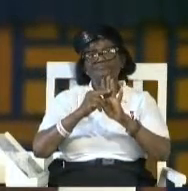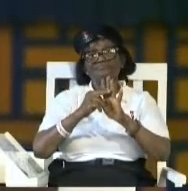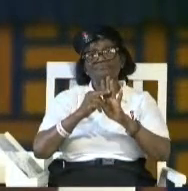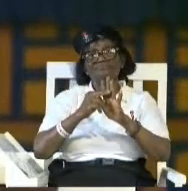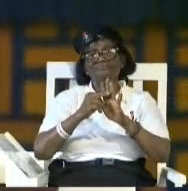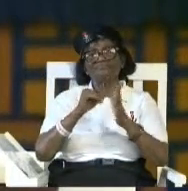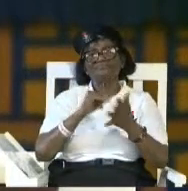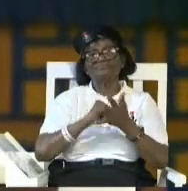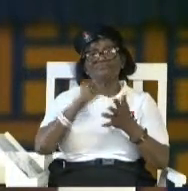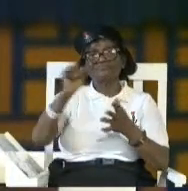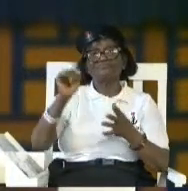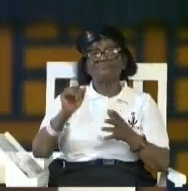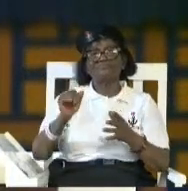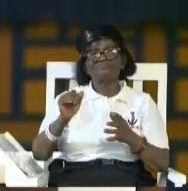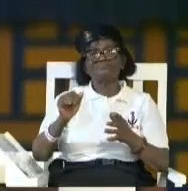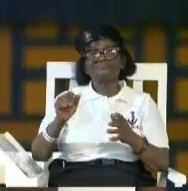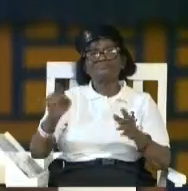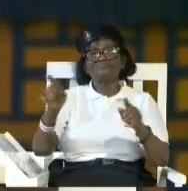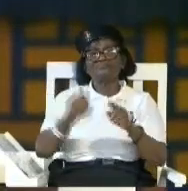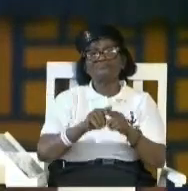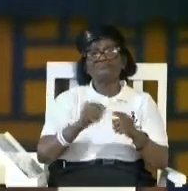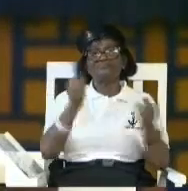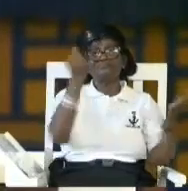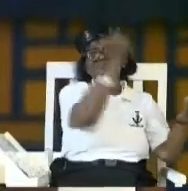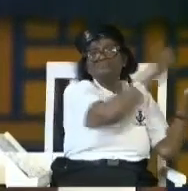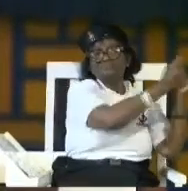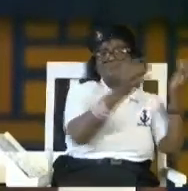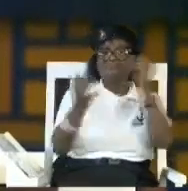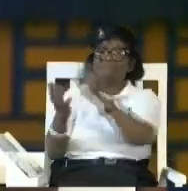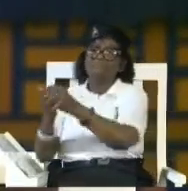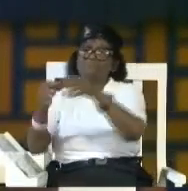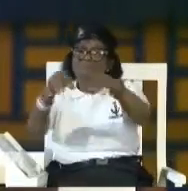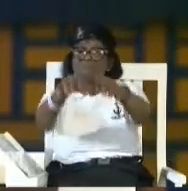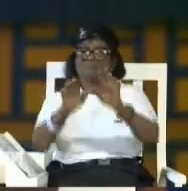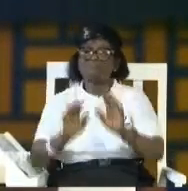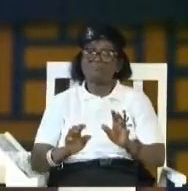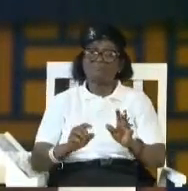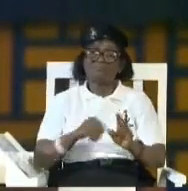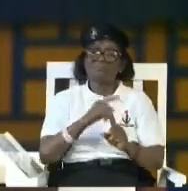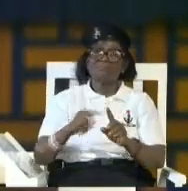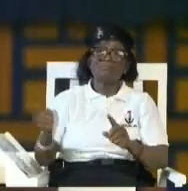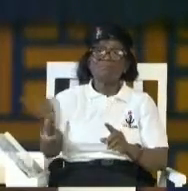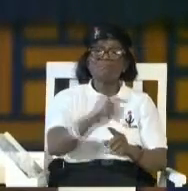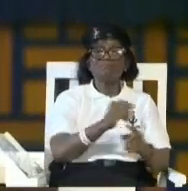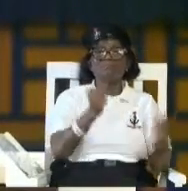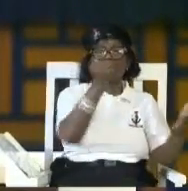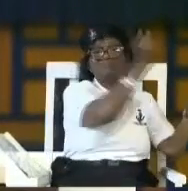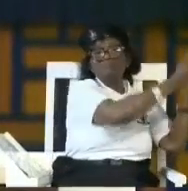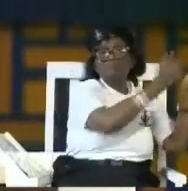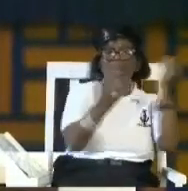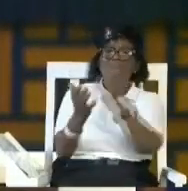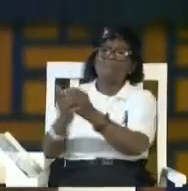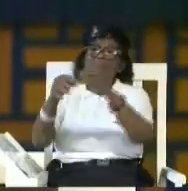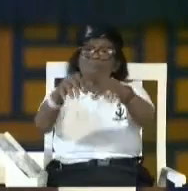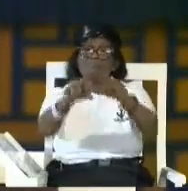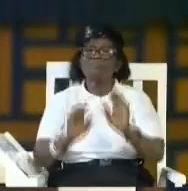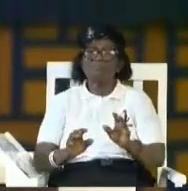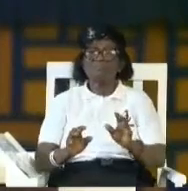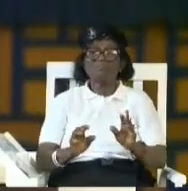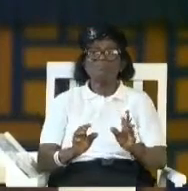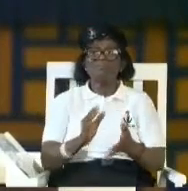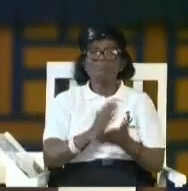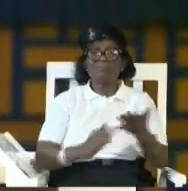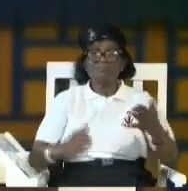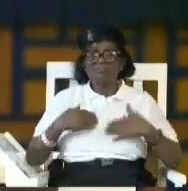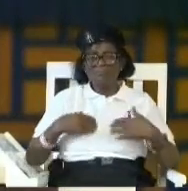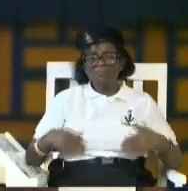it is like crucifixion. When you crucify somebody, he dies